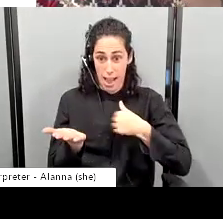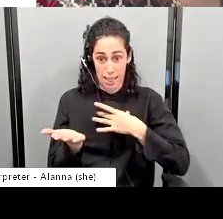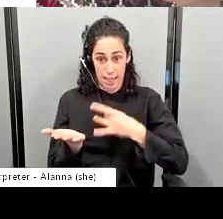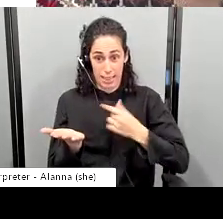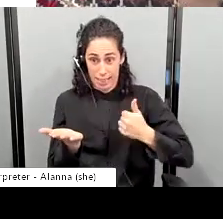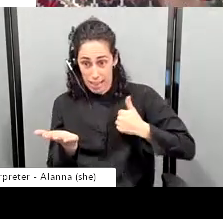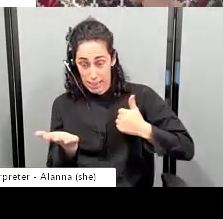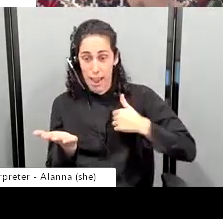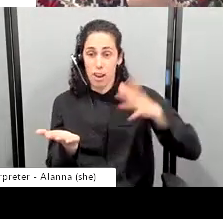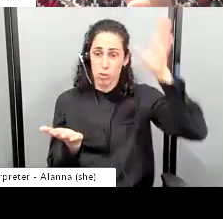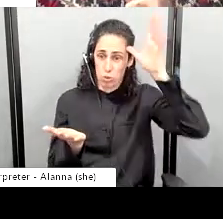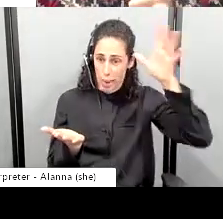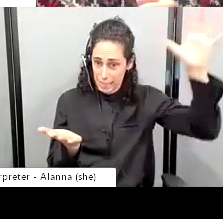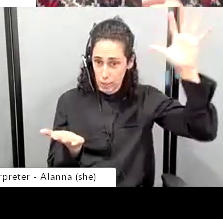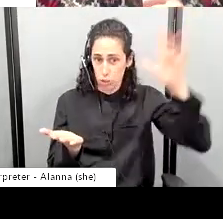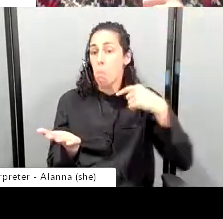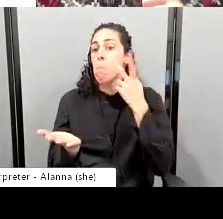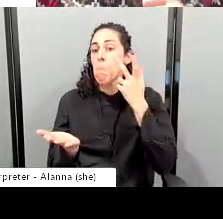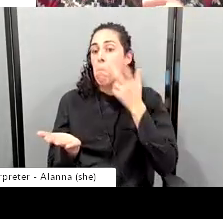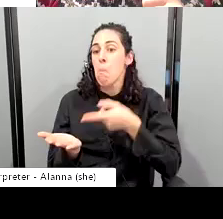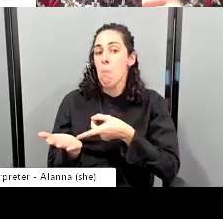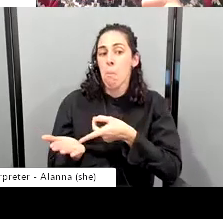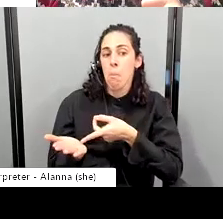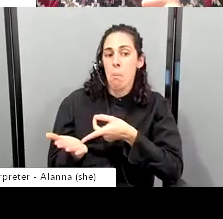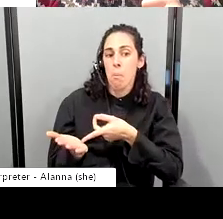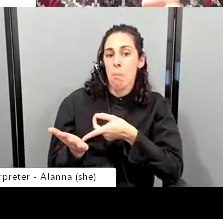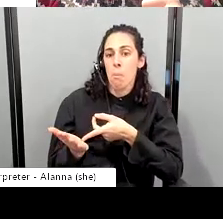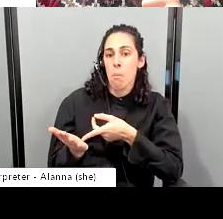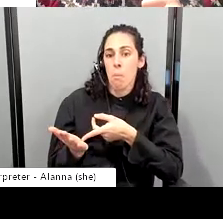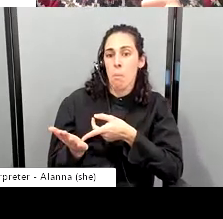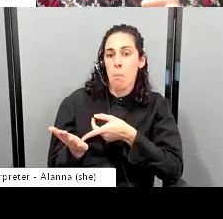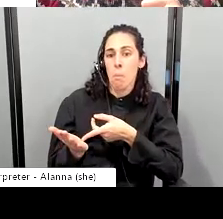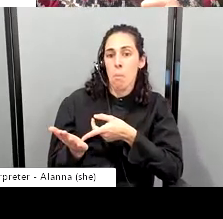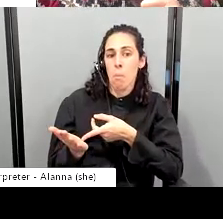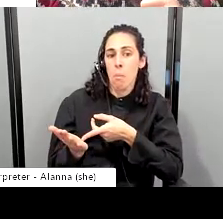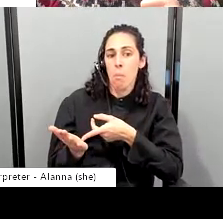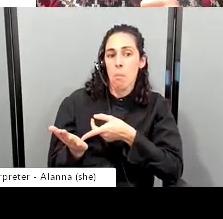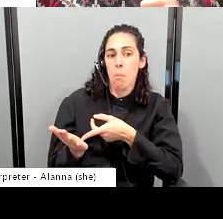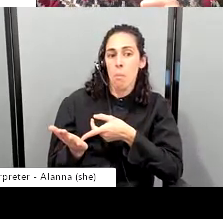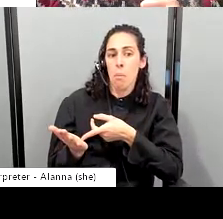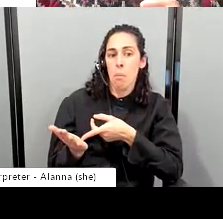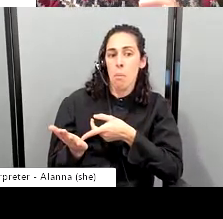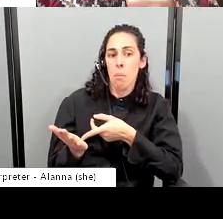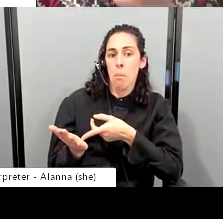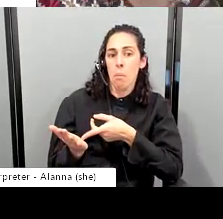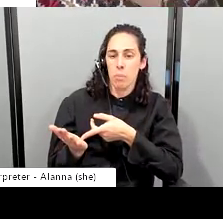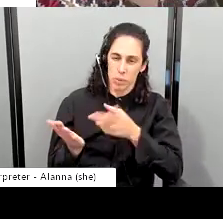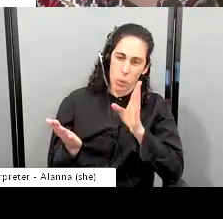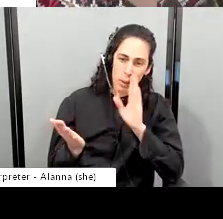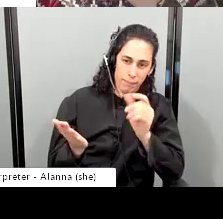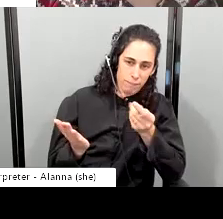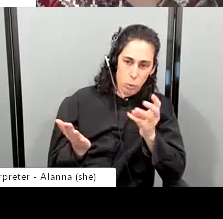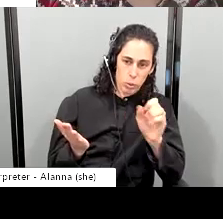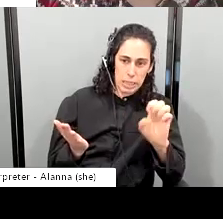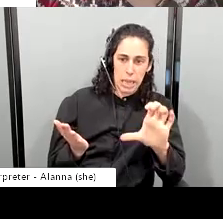Canada. I'm from Canada and I like reindeer. So here's what it gave me. It's just going to take a few seconds to pop up,